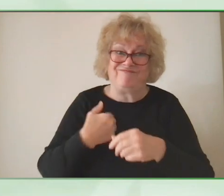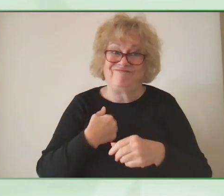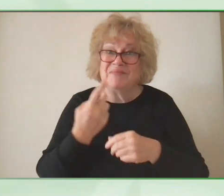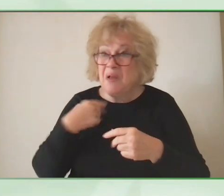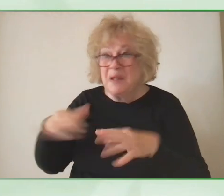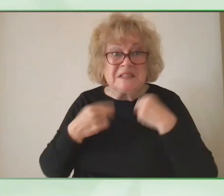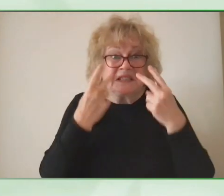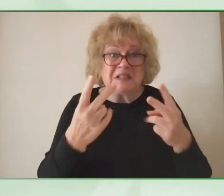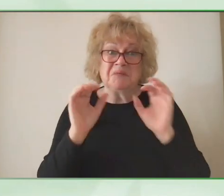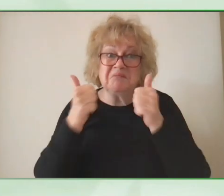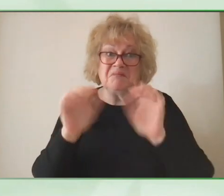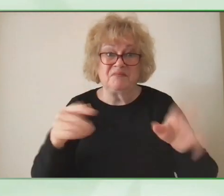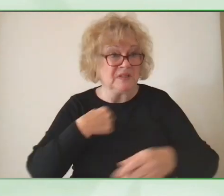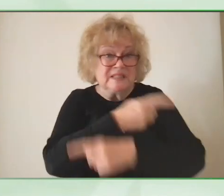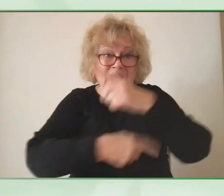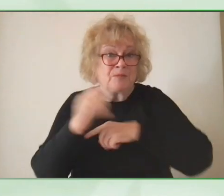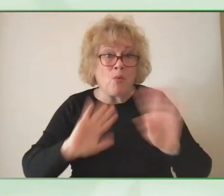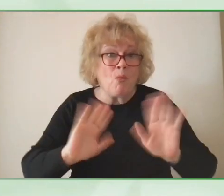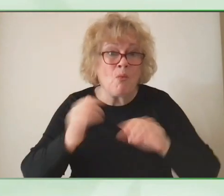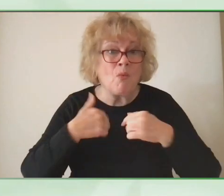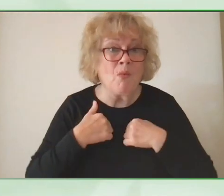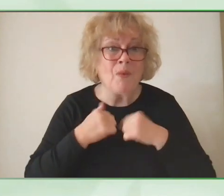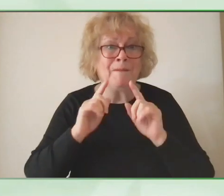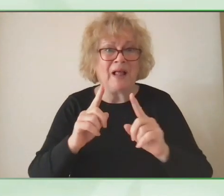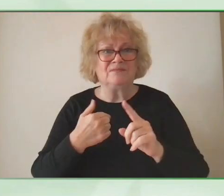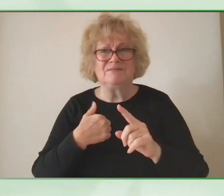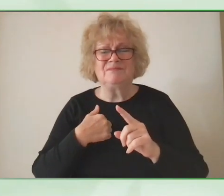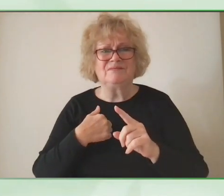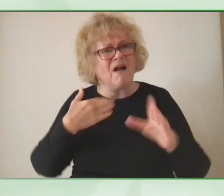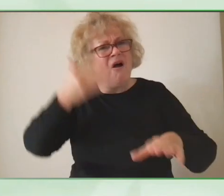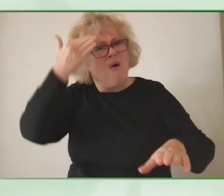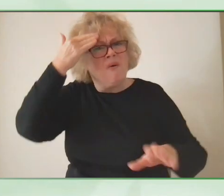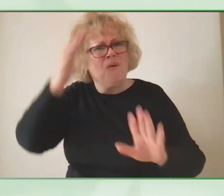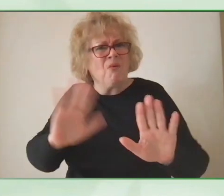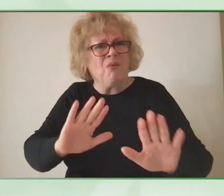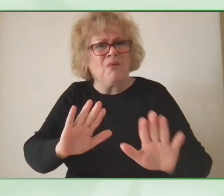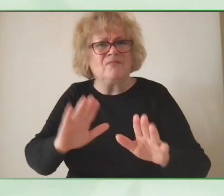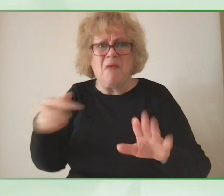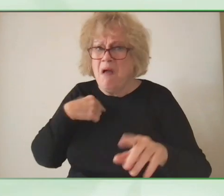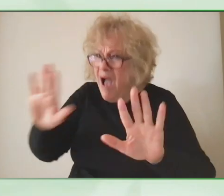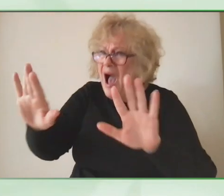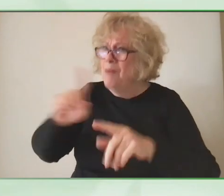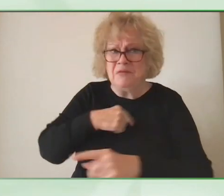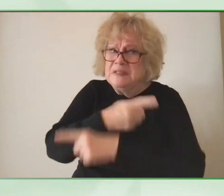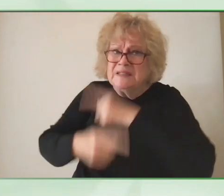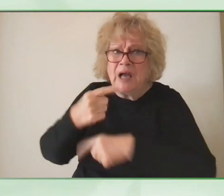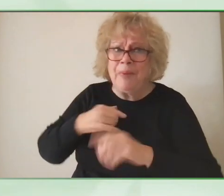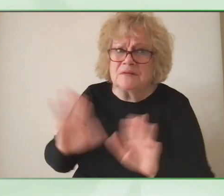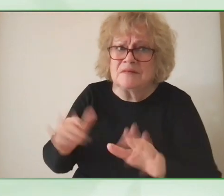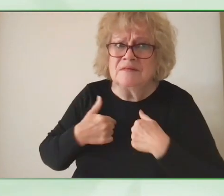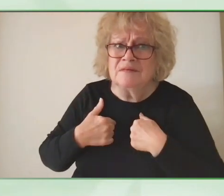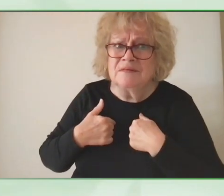it's also a market that we can address, yeah. And that's